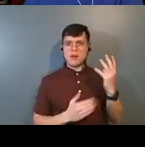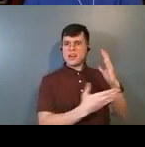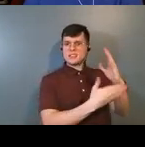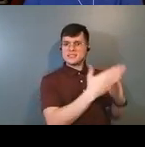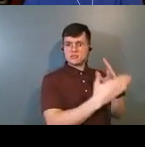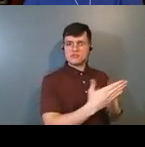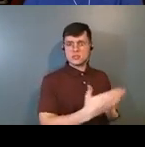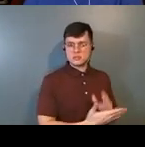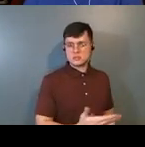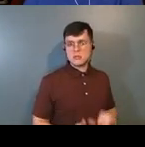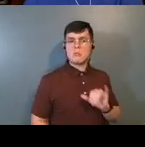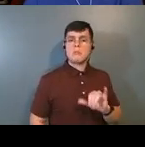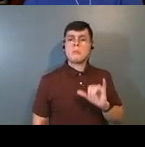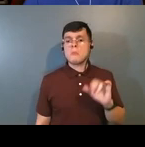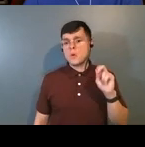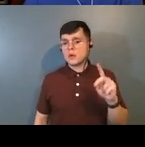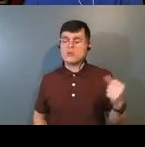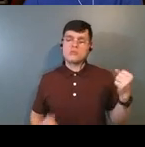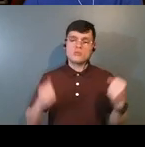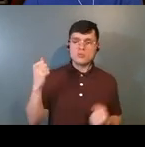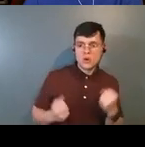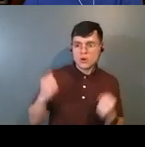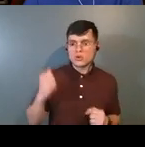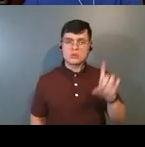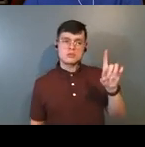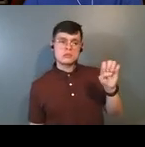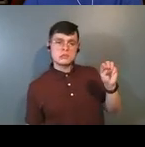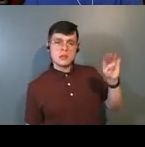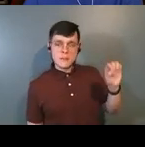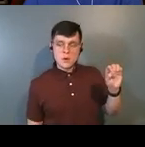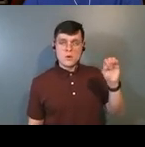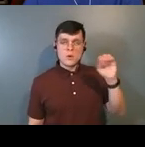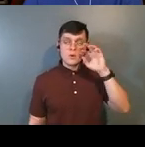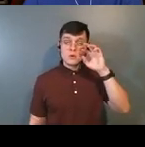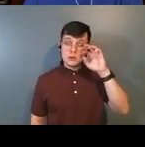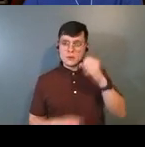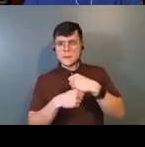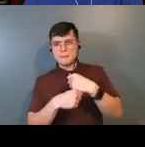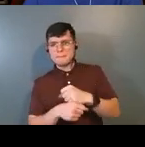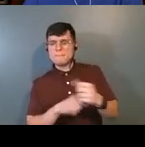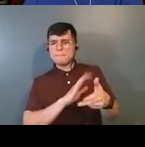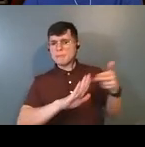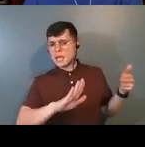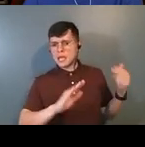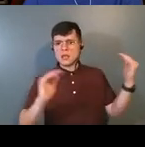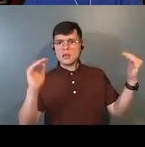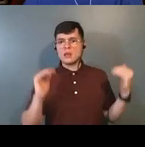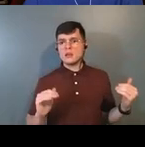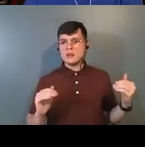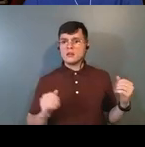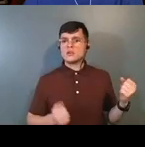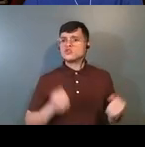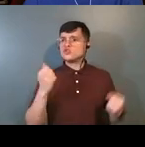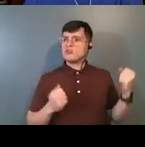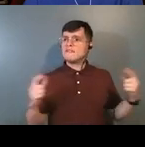1. Okay. Cars demo. Make heading level 3. Make Driven wheels heading level 3. Driven wheels.